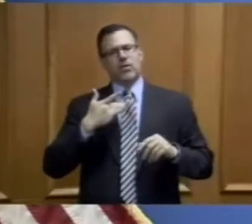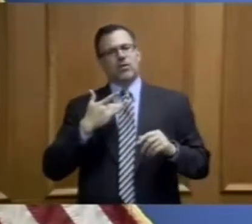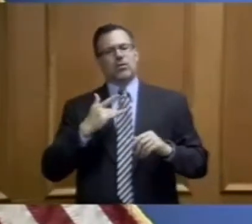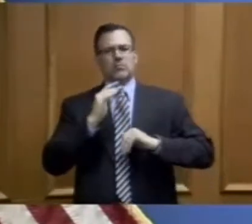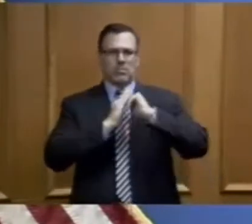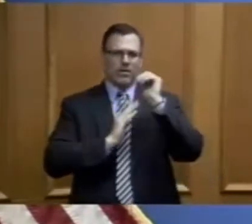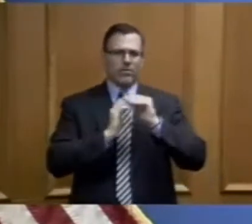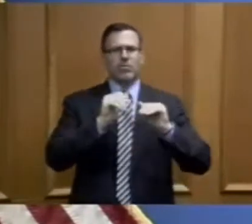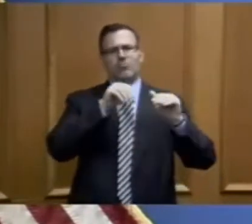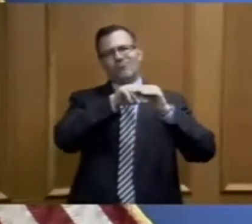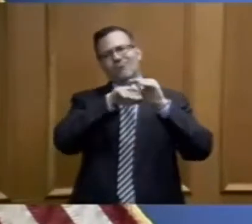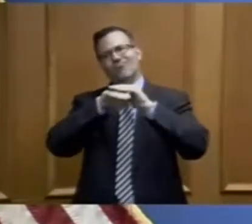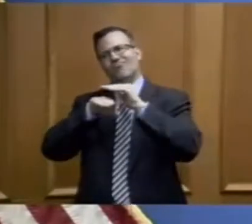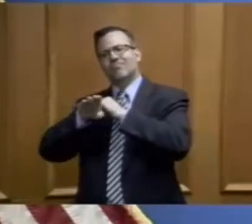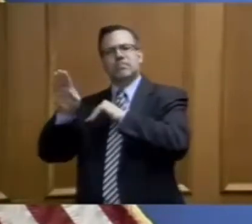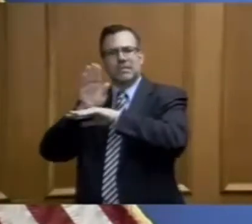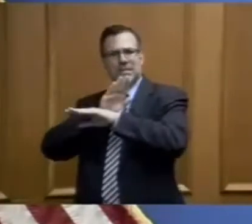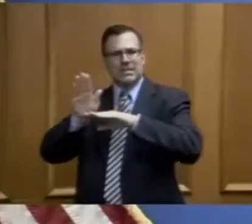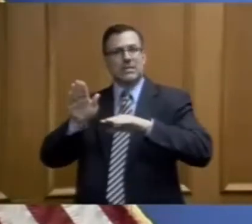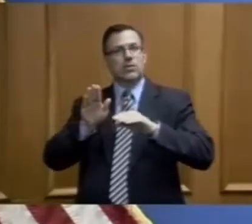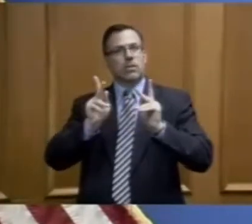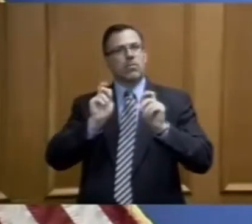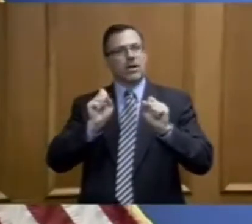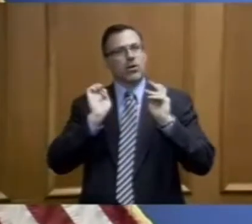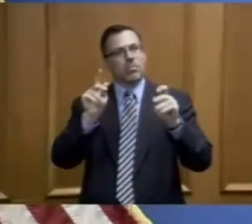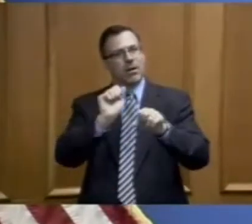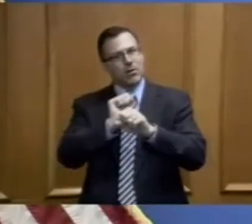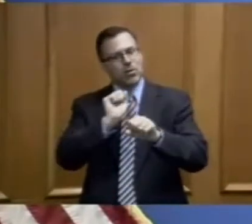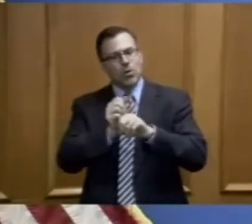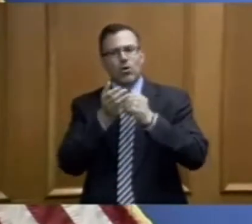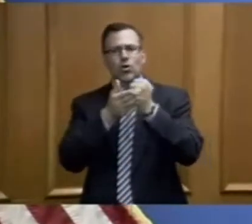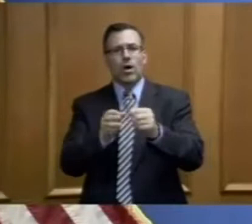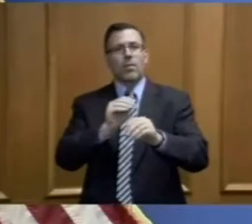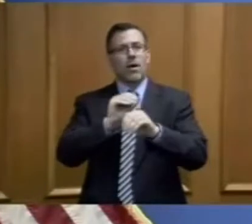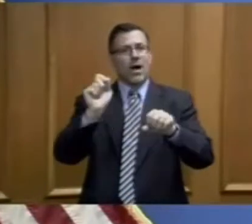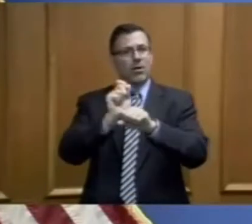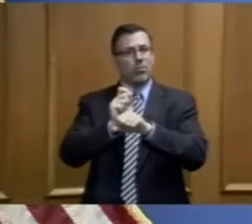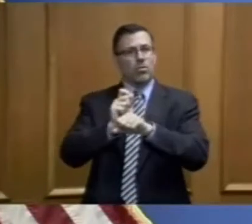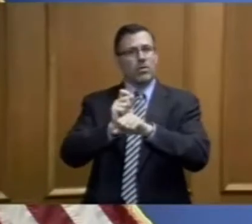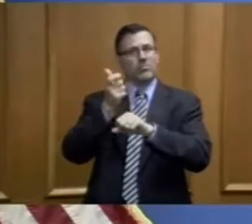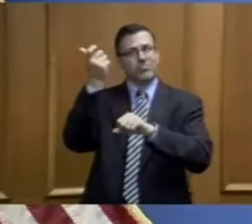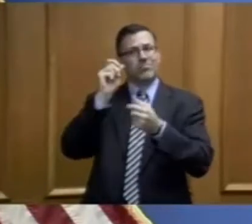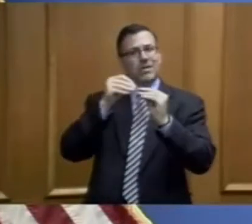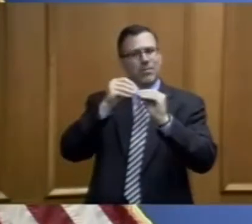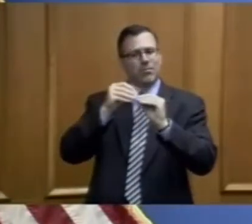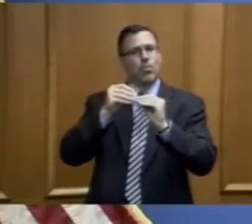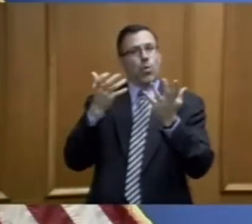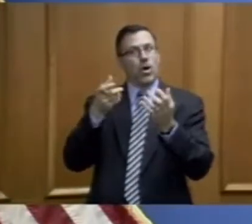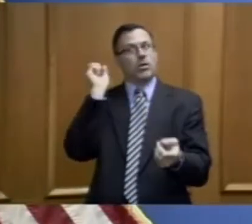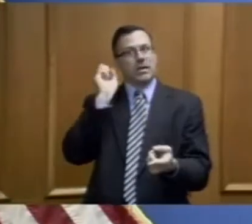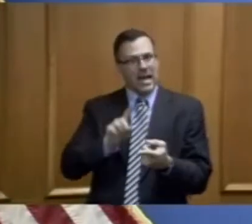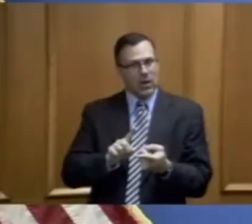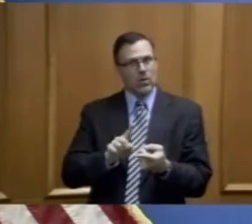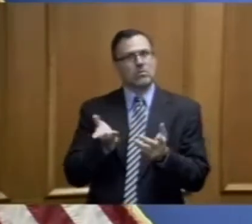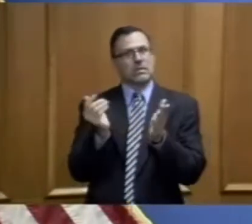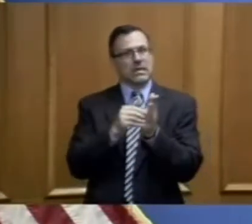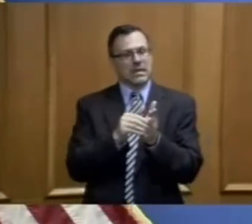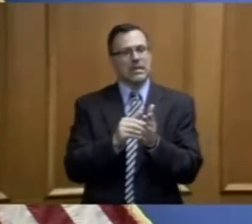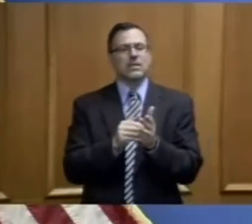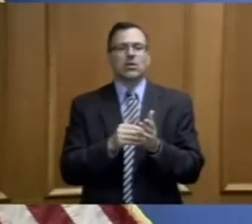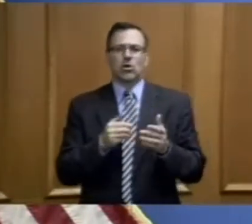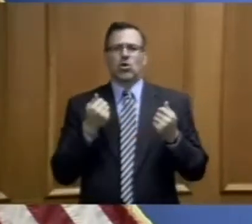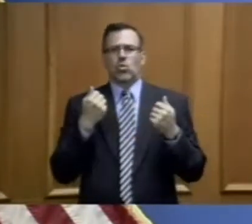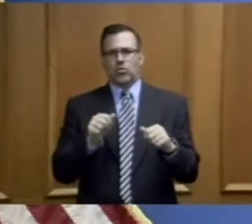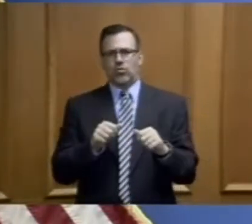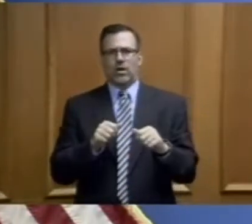to get those unemployment numbers back down. There's a lot of challenges that Tennesseans face, and we want to do everything we can to mitigate